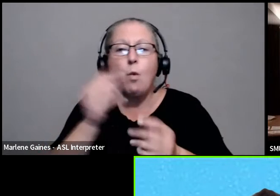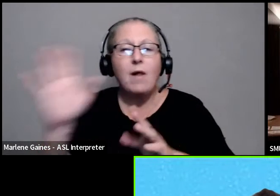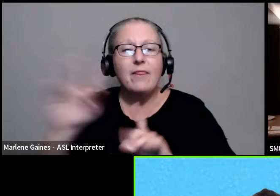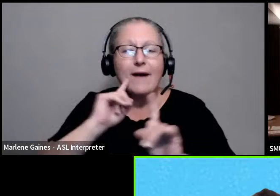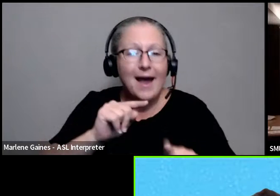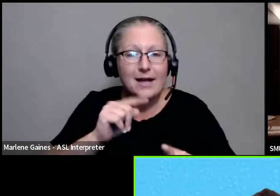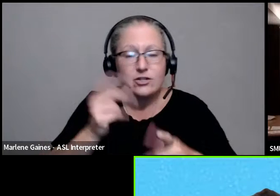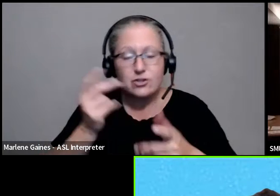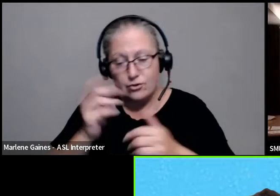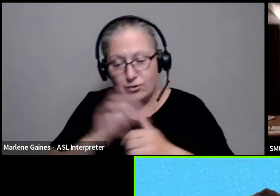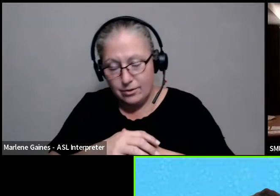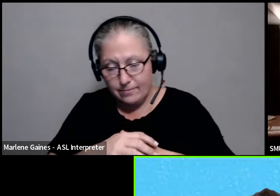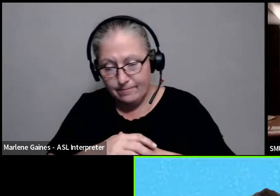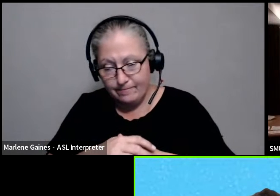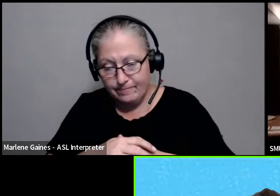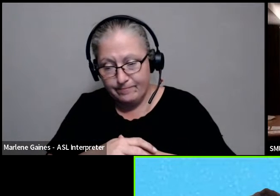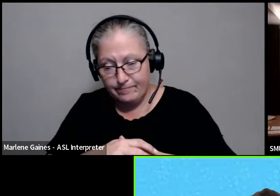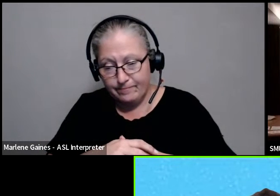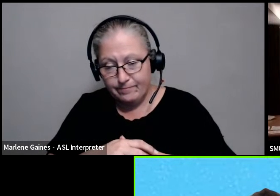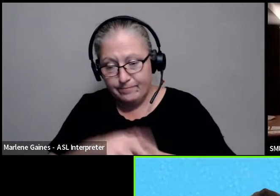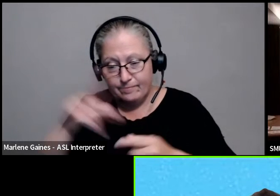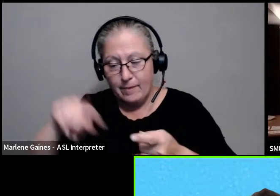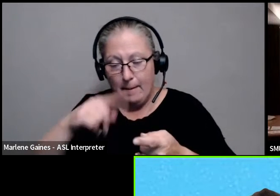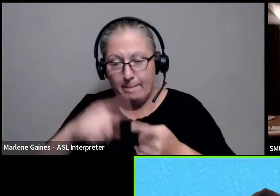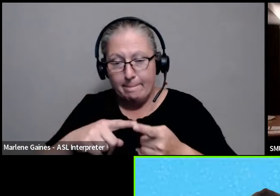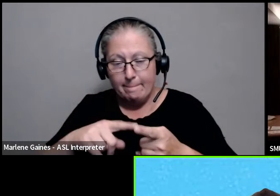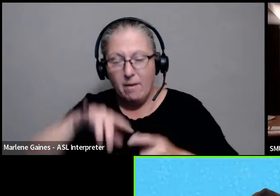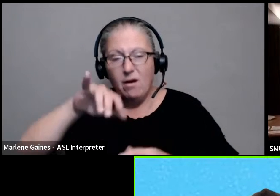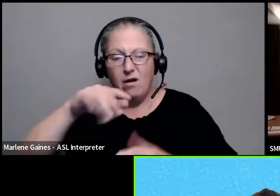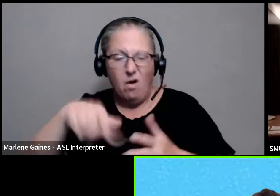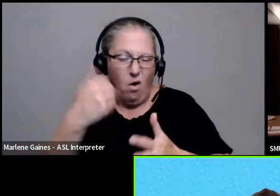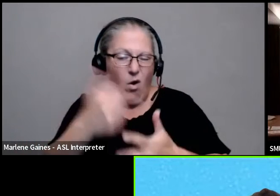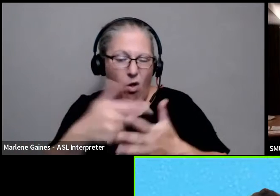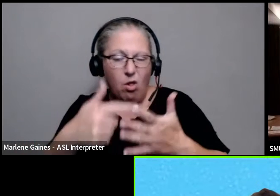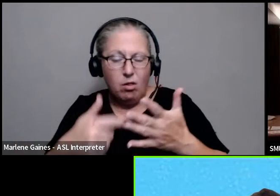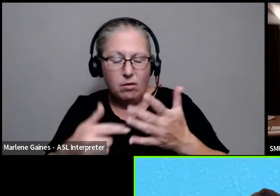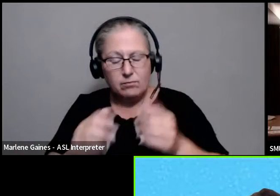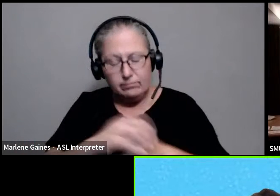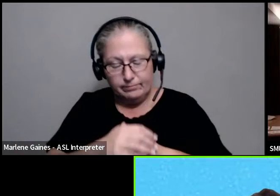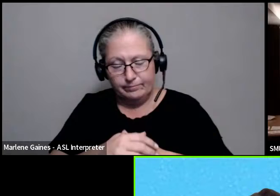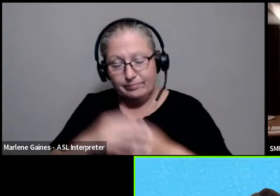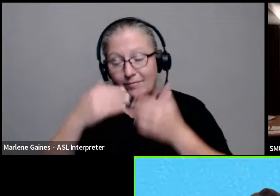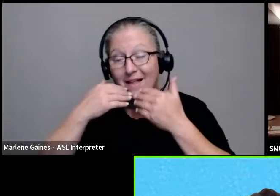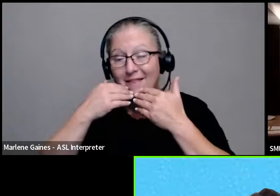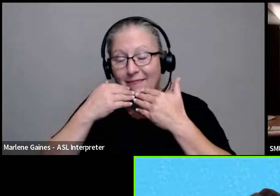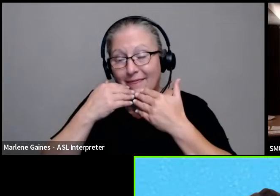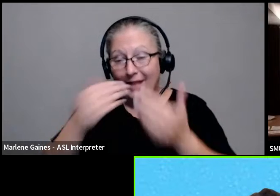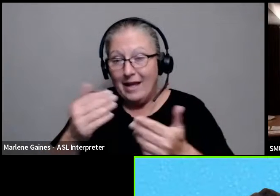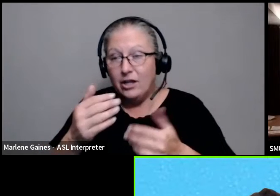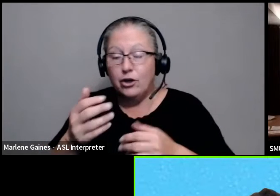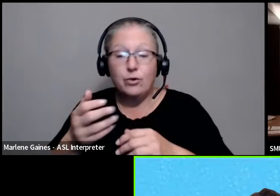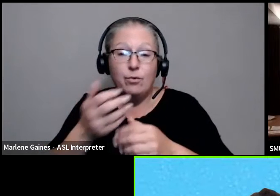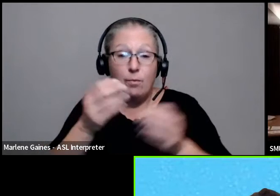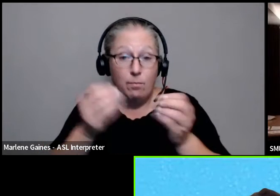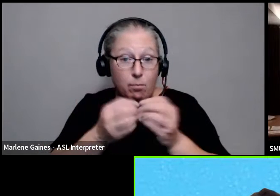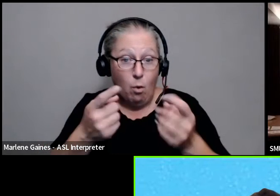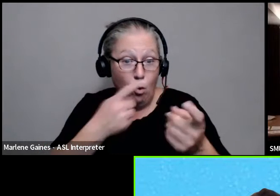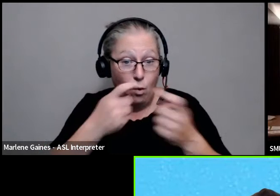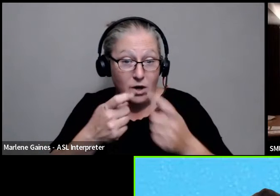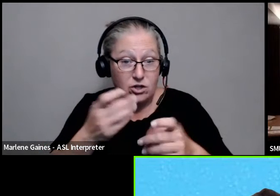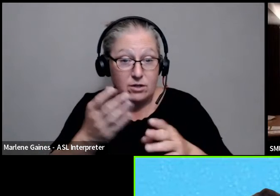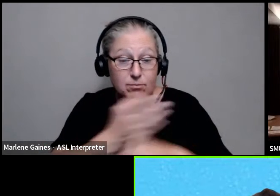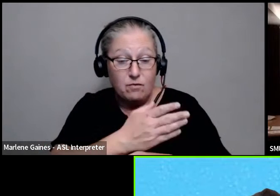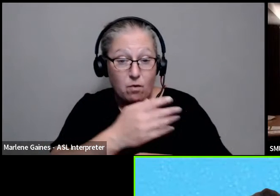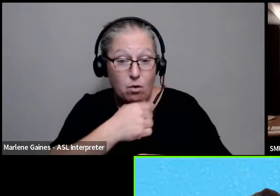are related to all of this stuff. So thank you. Are there any other questions before